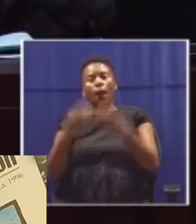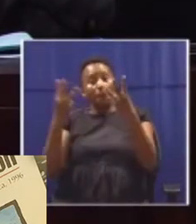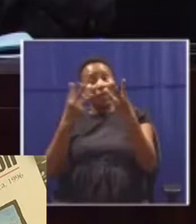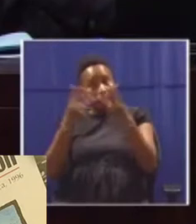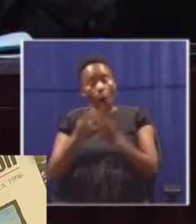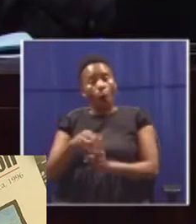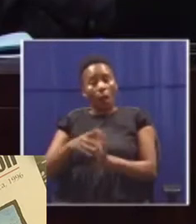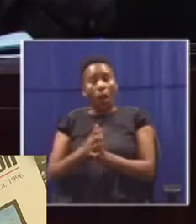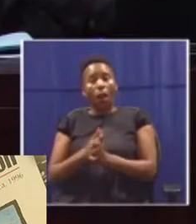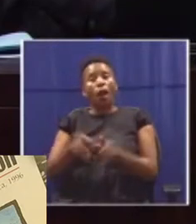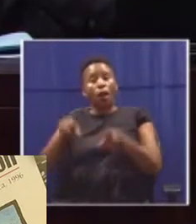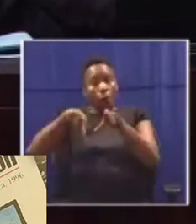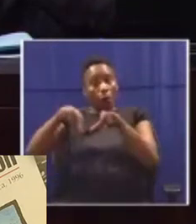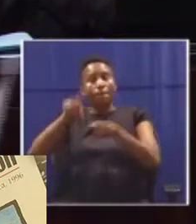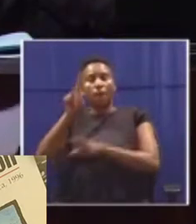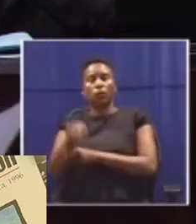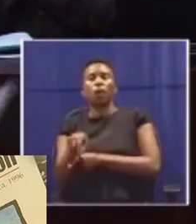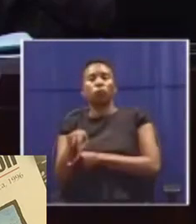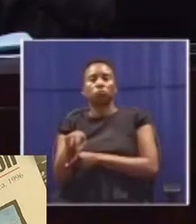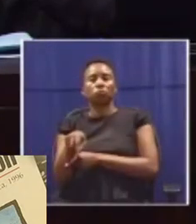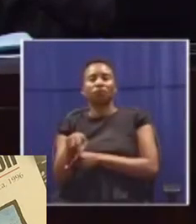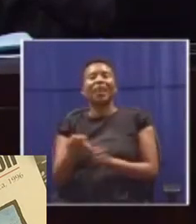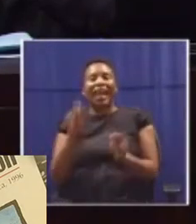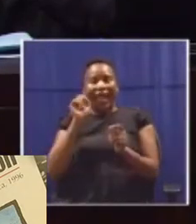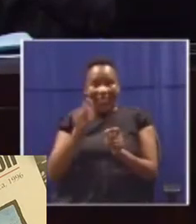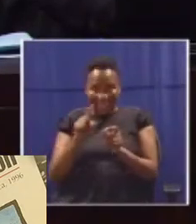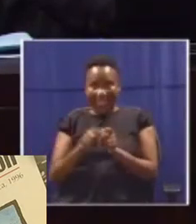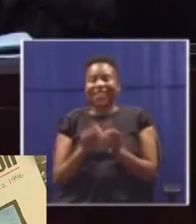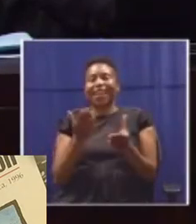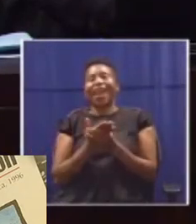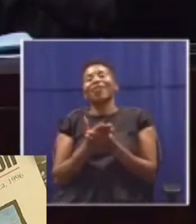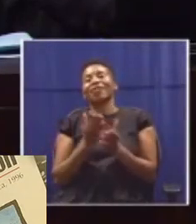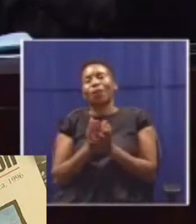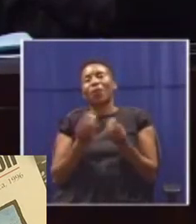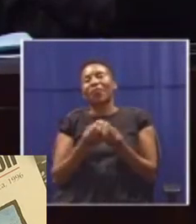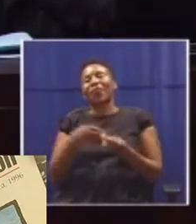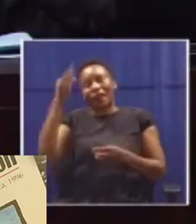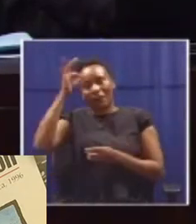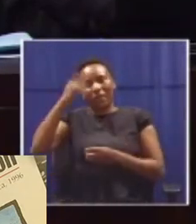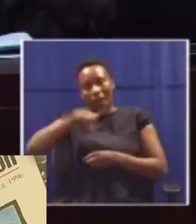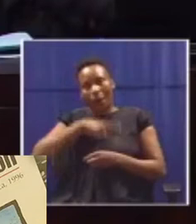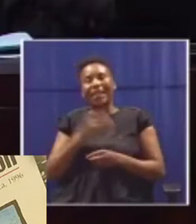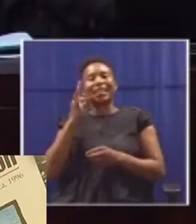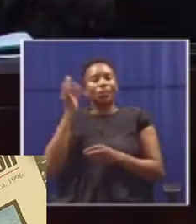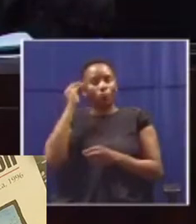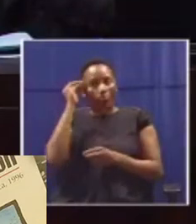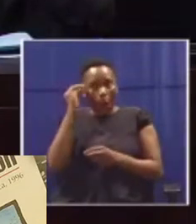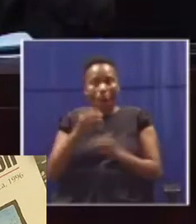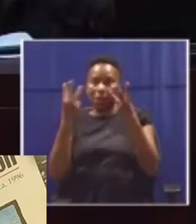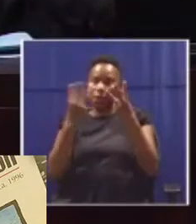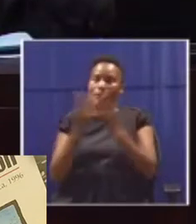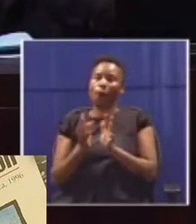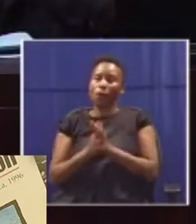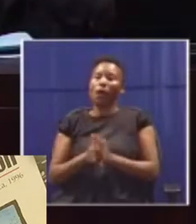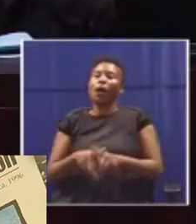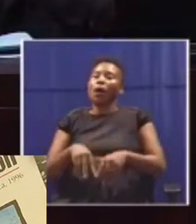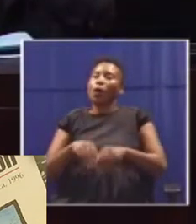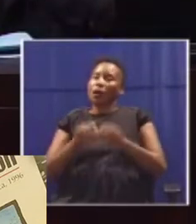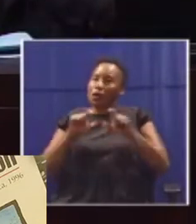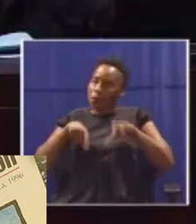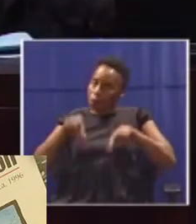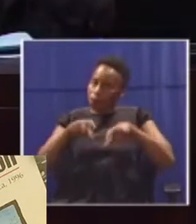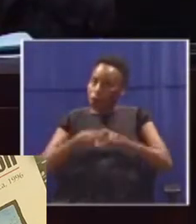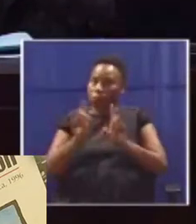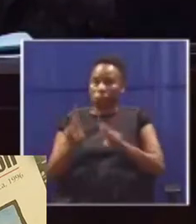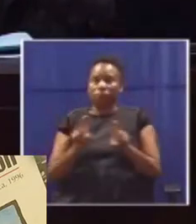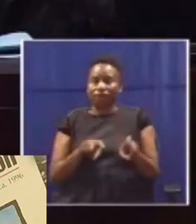shall govern, and this is the case with our government. In conclusion, the Portfolio